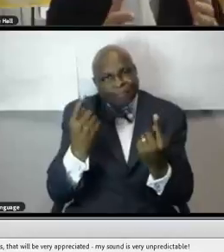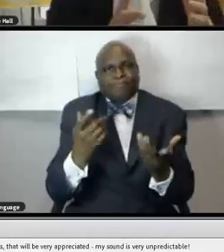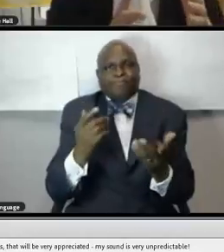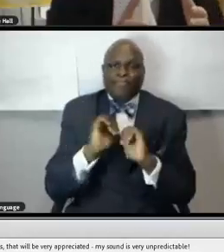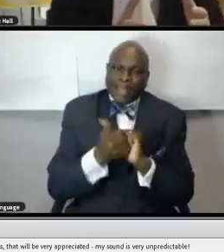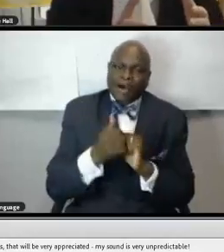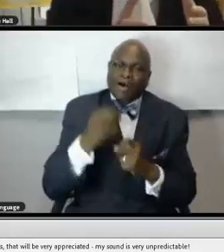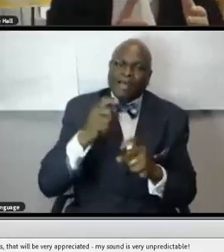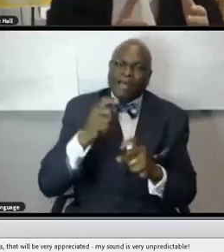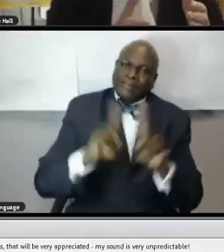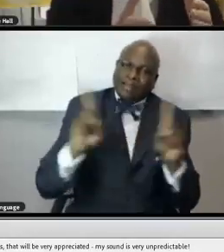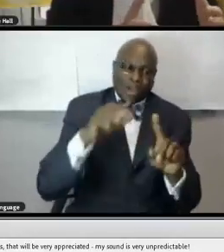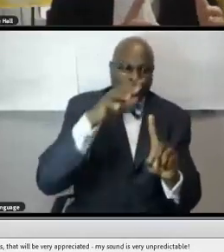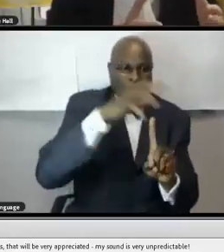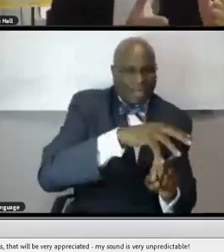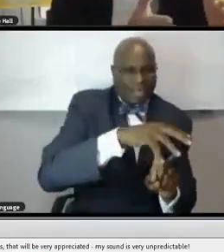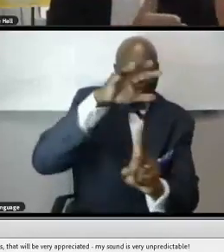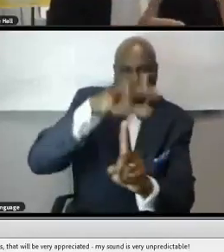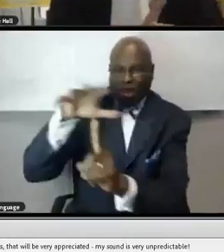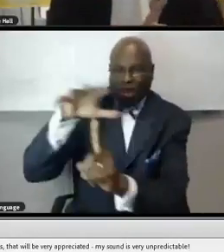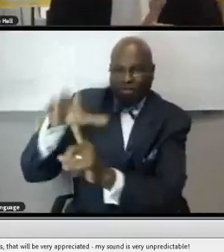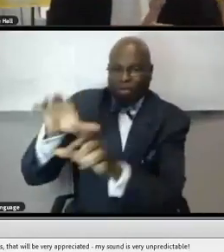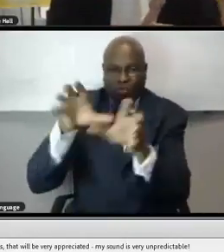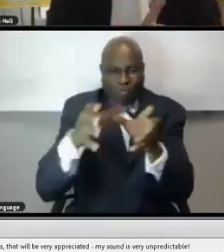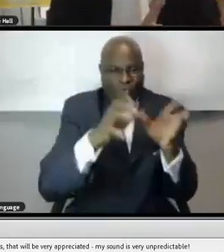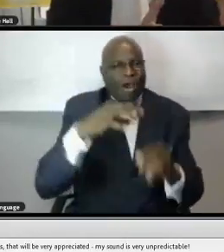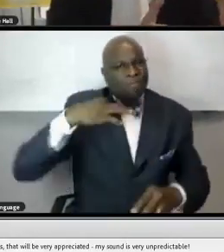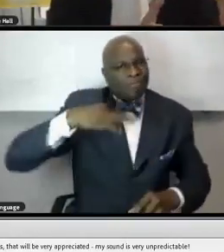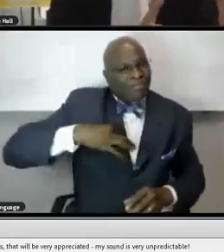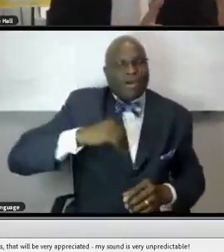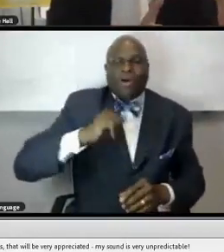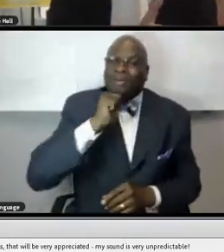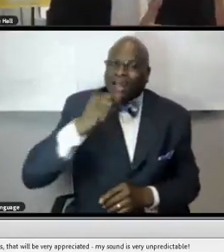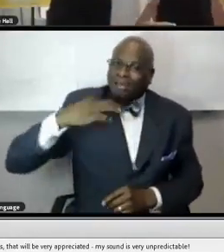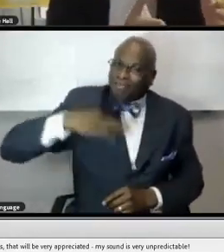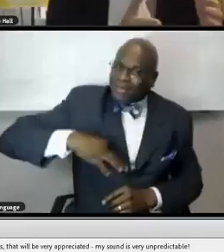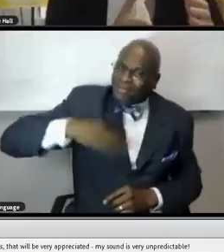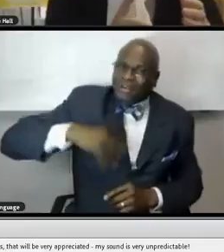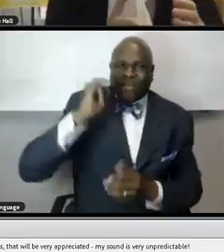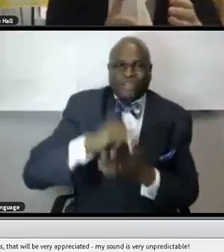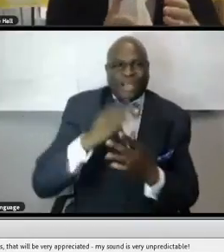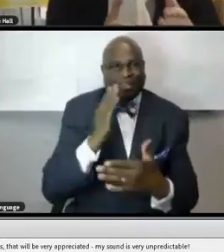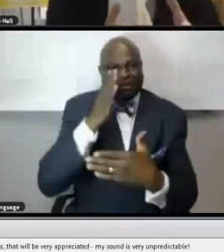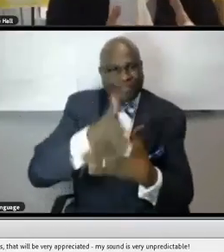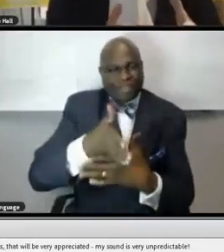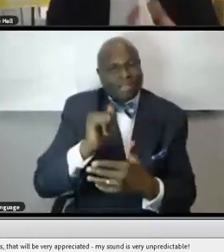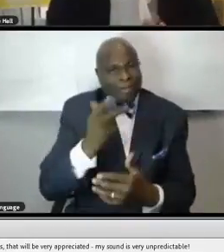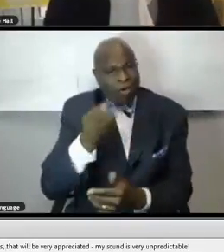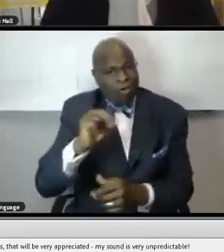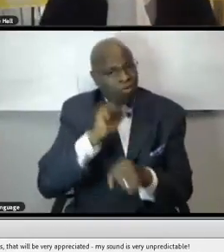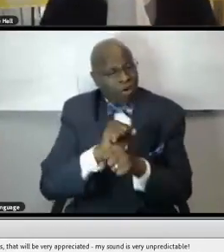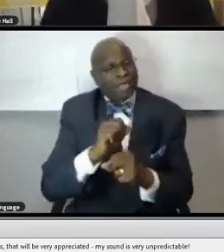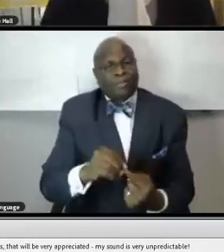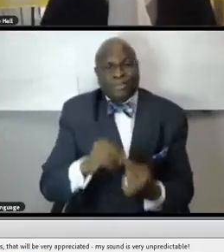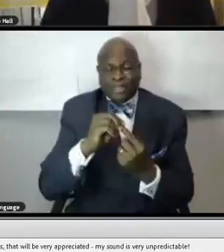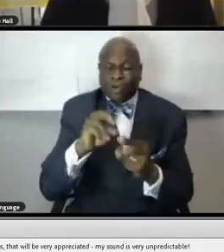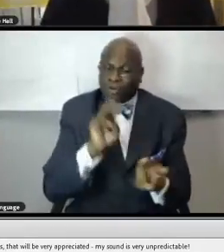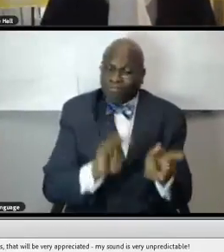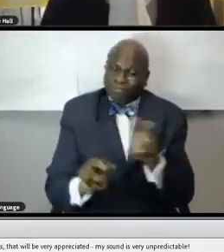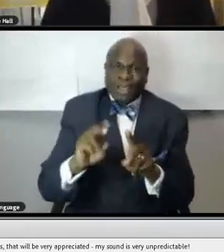how different populations are benefiting or not benefiting from that intervention. So my own work has particularly looked